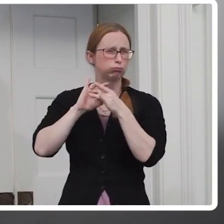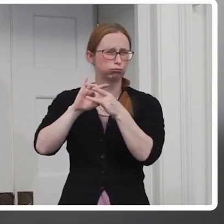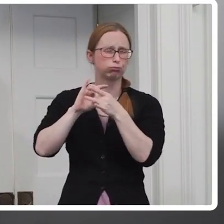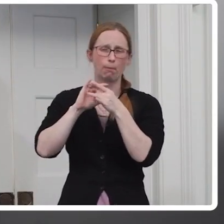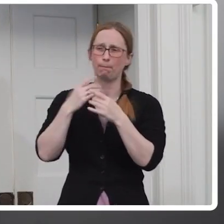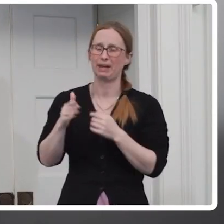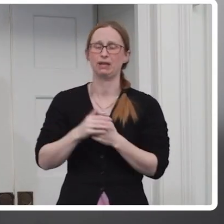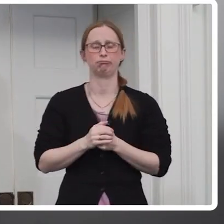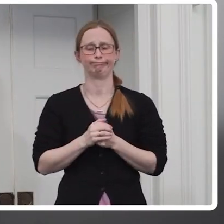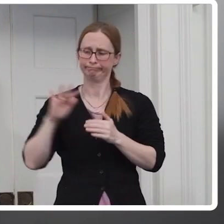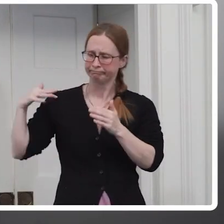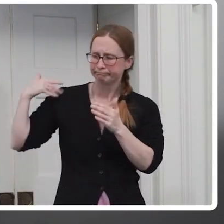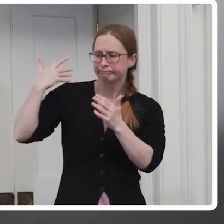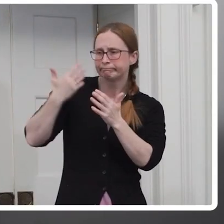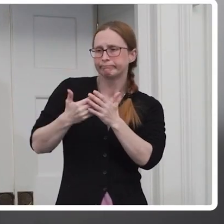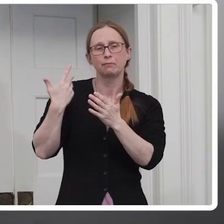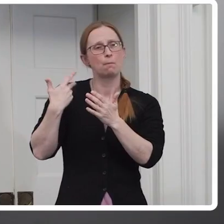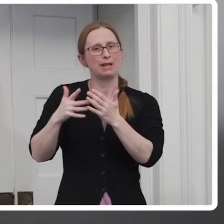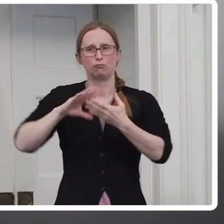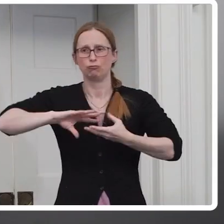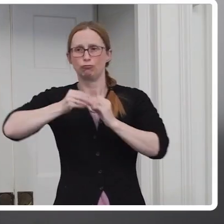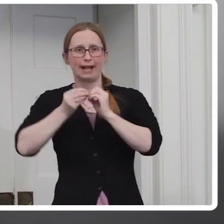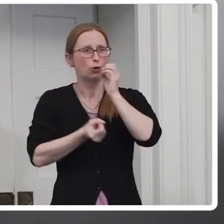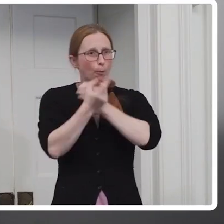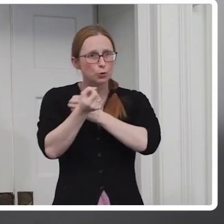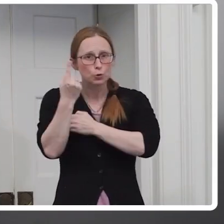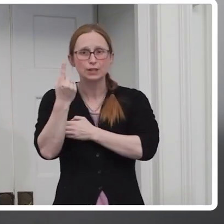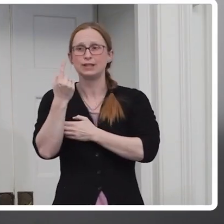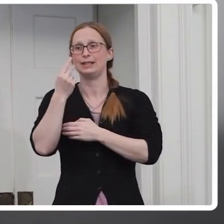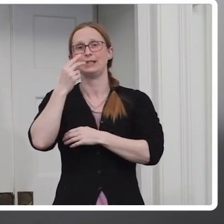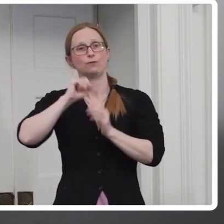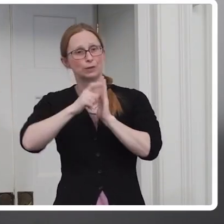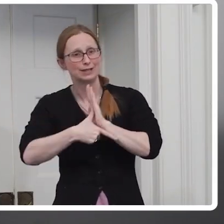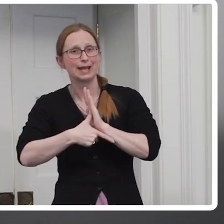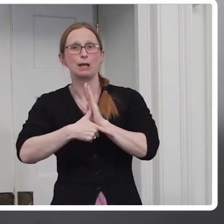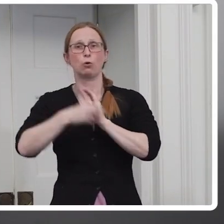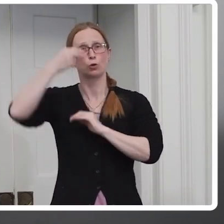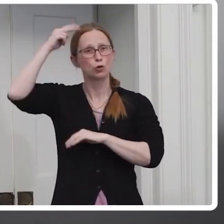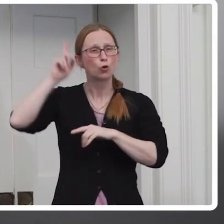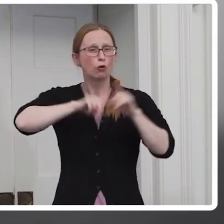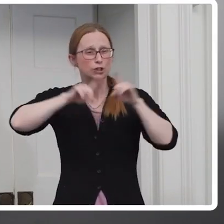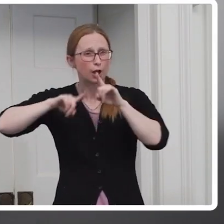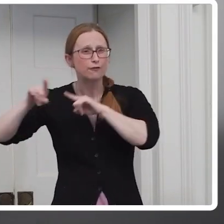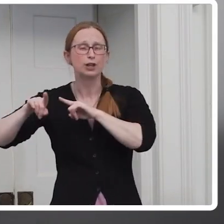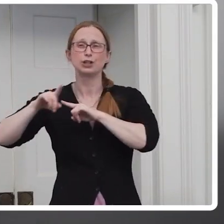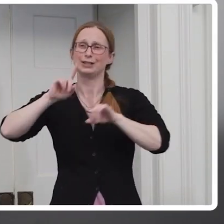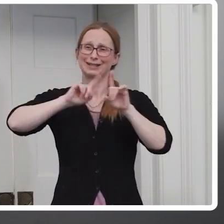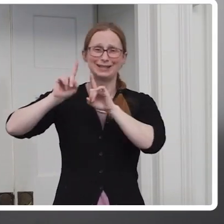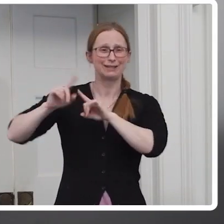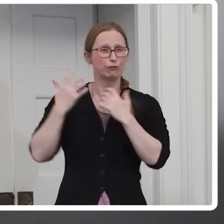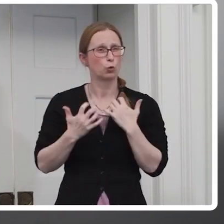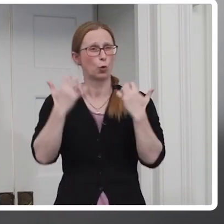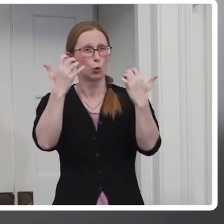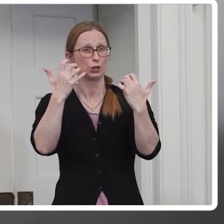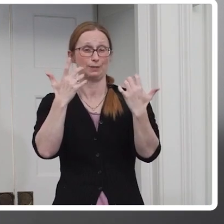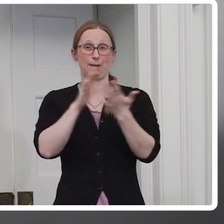of history. In that time, we have worked to create opportunities for disabled and neurodivergent artists, arts workers and